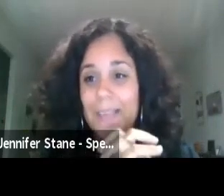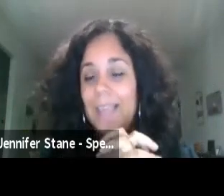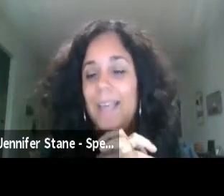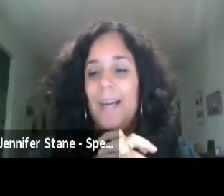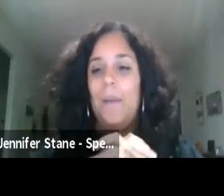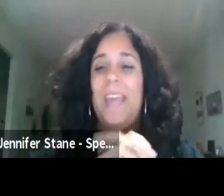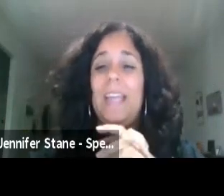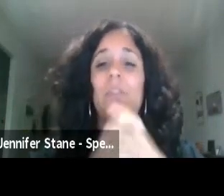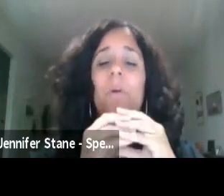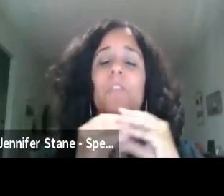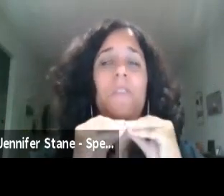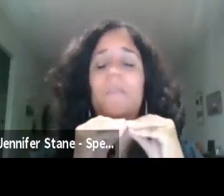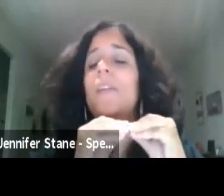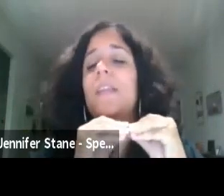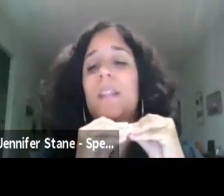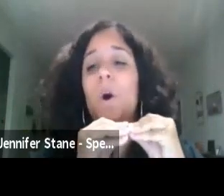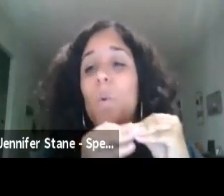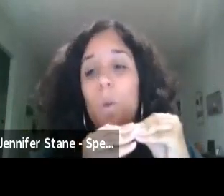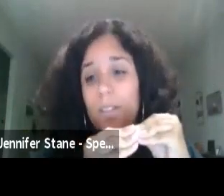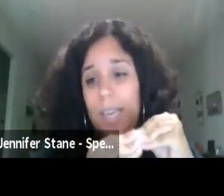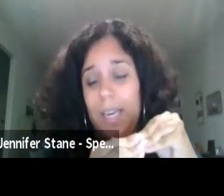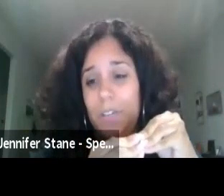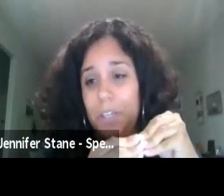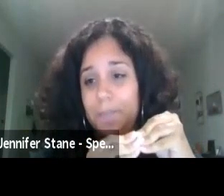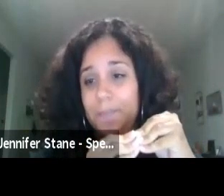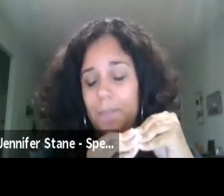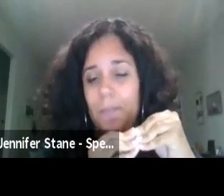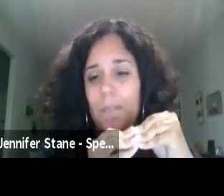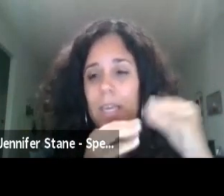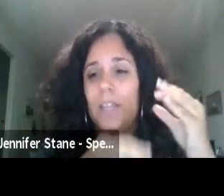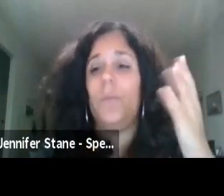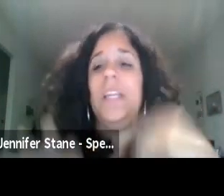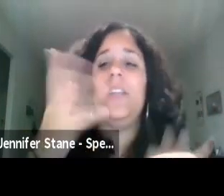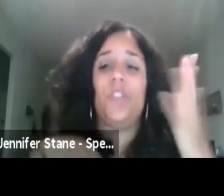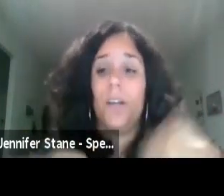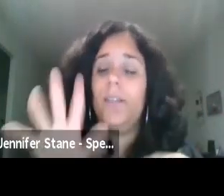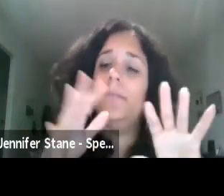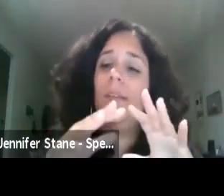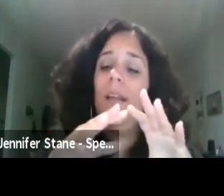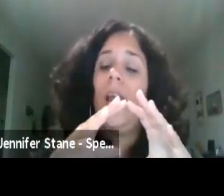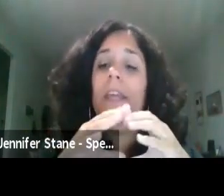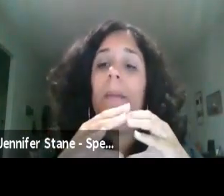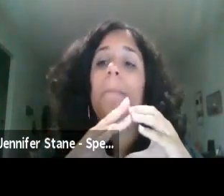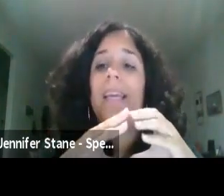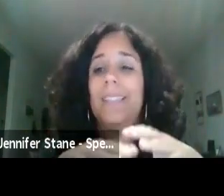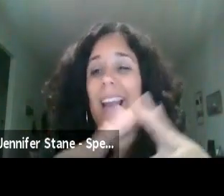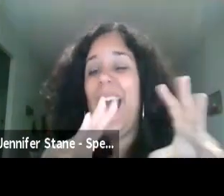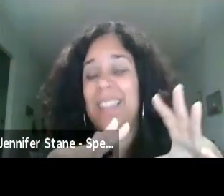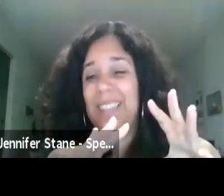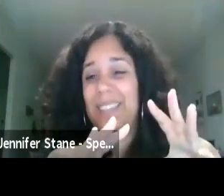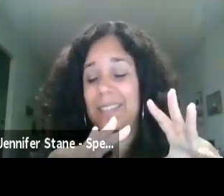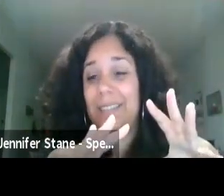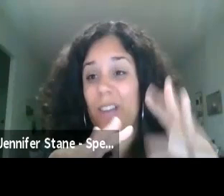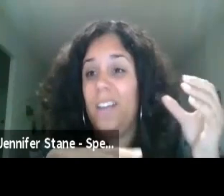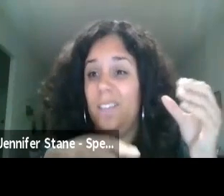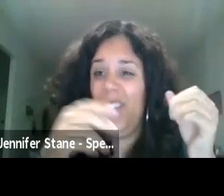okay? And its most favorite thing in the whole world to eat is sugar. So it eats sugar, and then it makes an